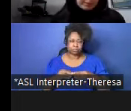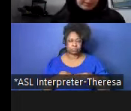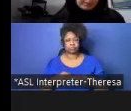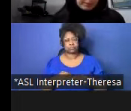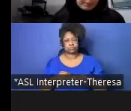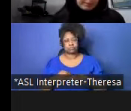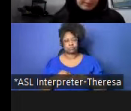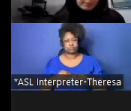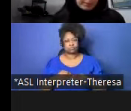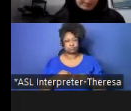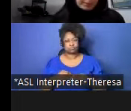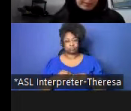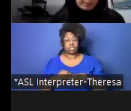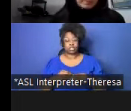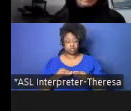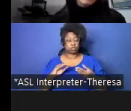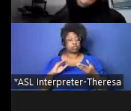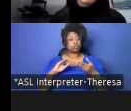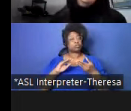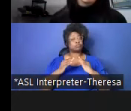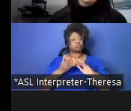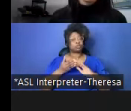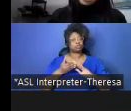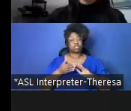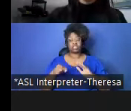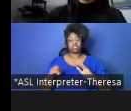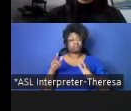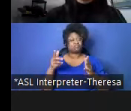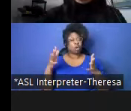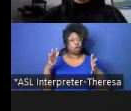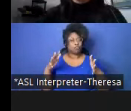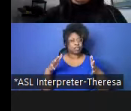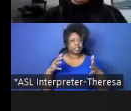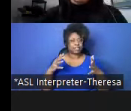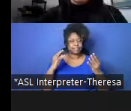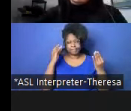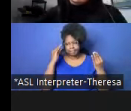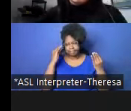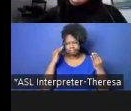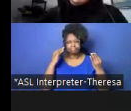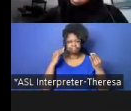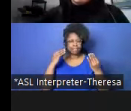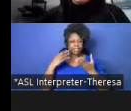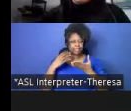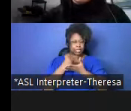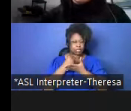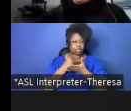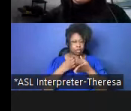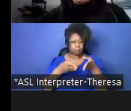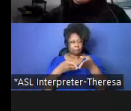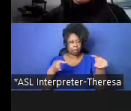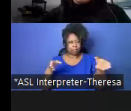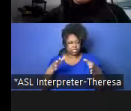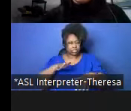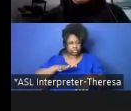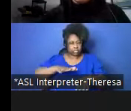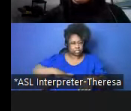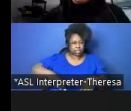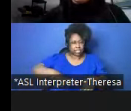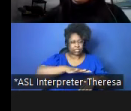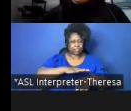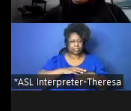what communities are already doing, trying to take advantage of public space to